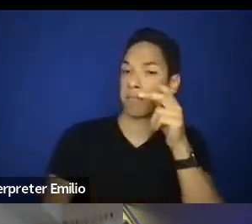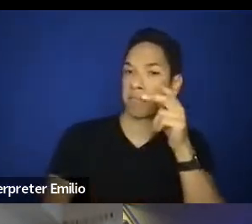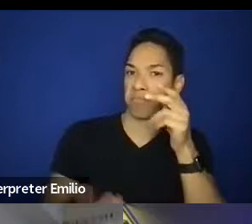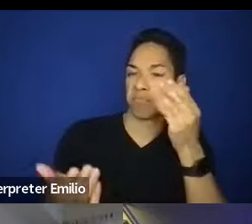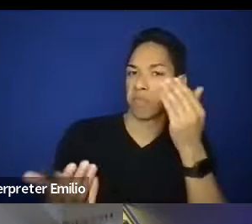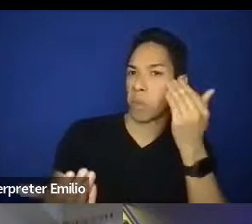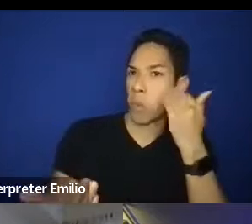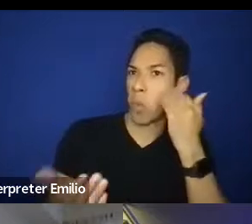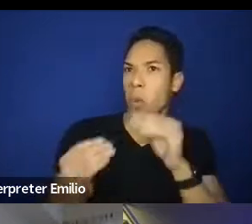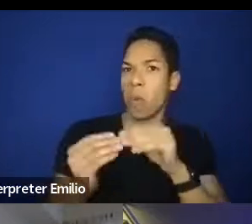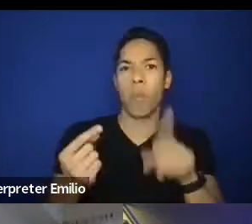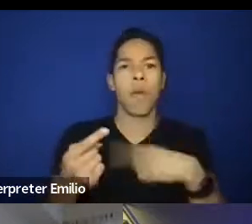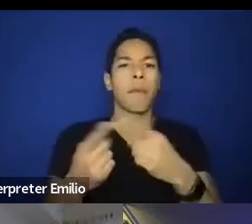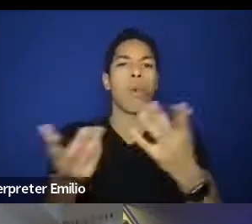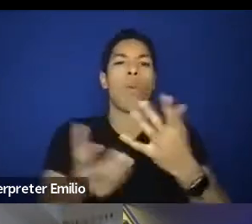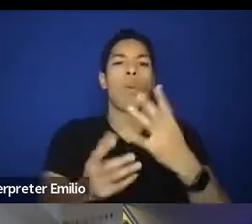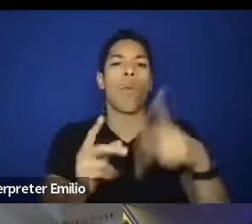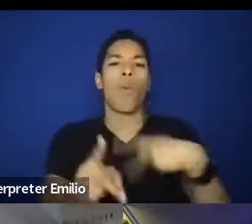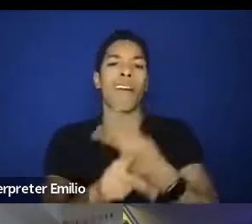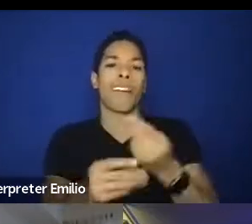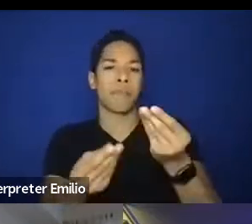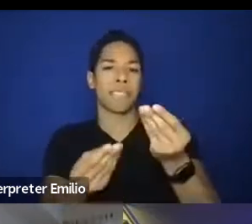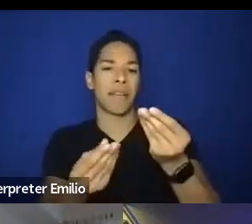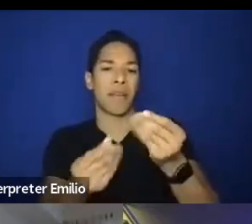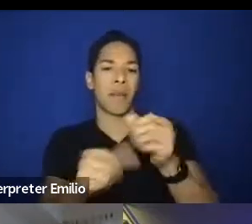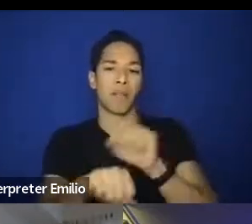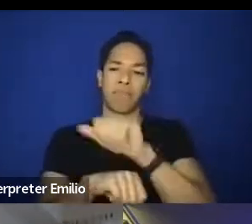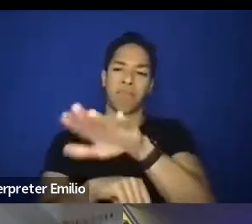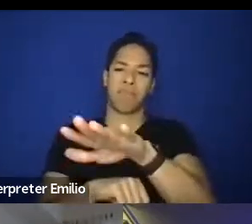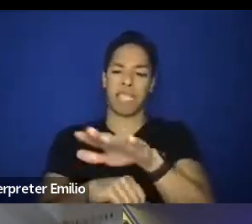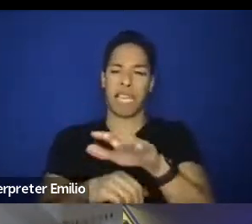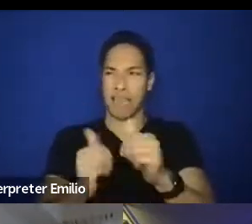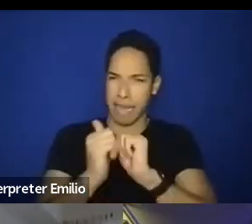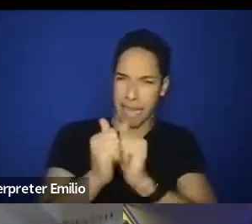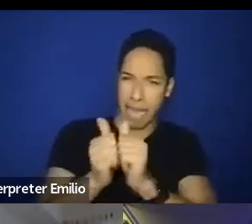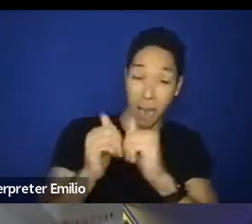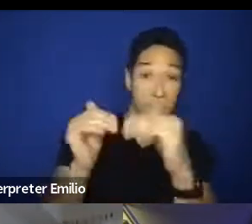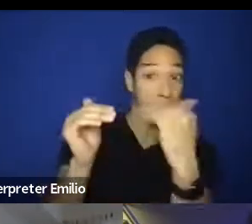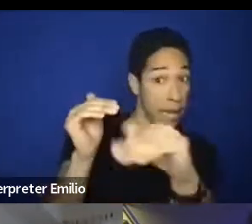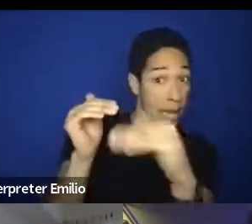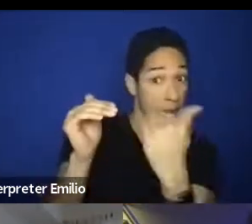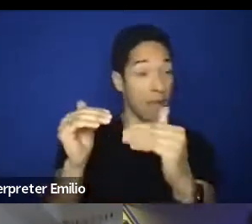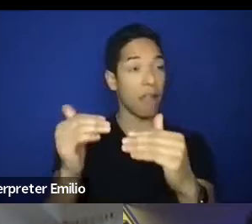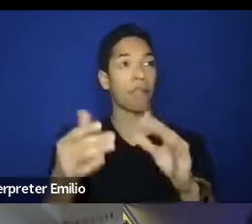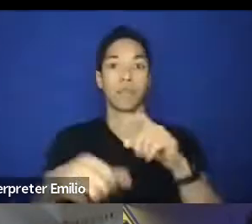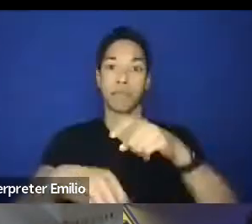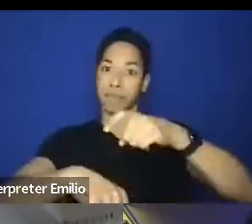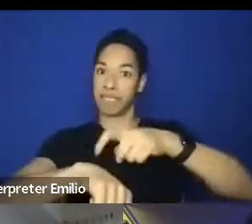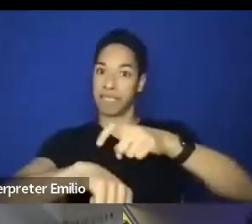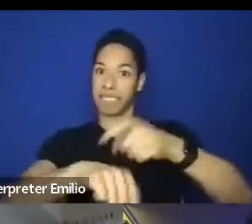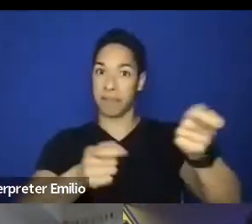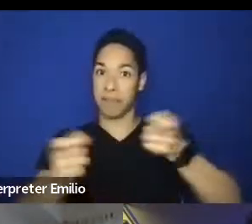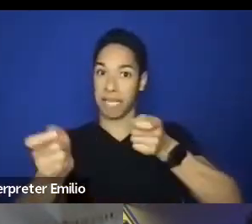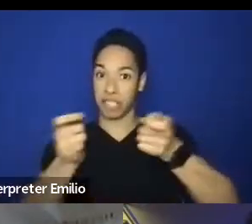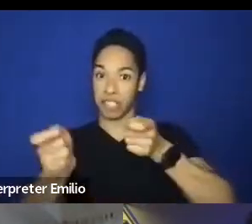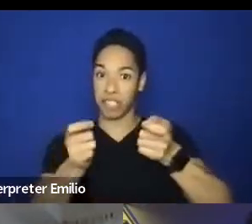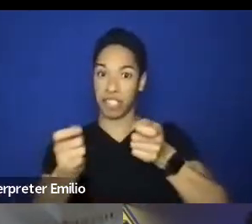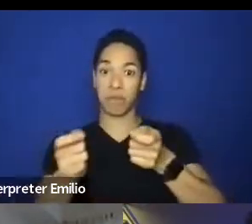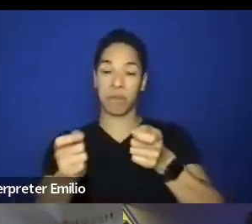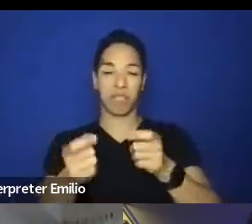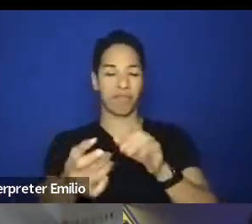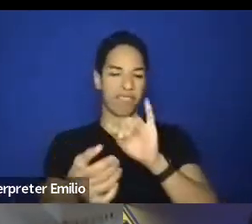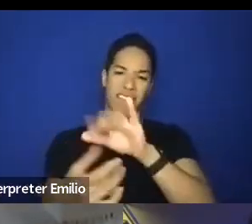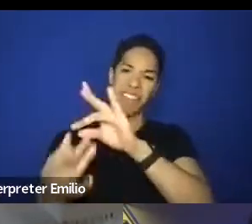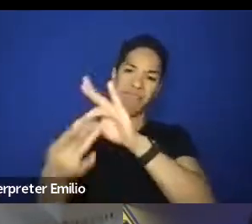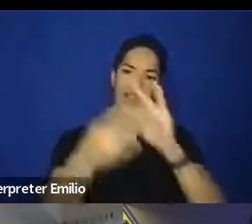out or how the material is being emailed and how time is being managed and how that relates to the equitable processes